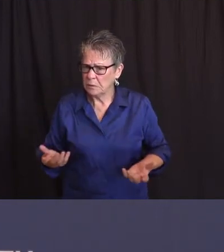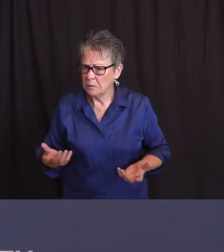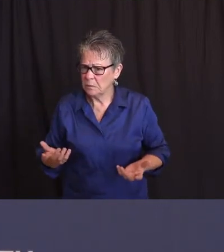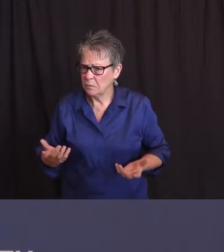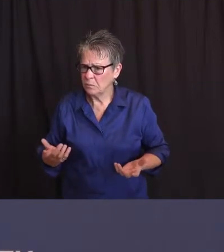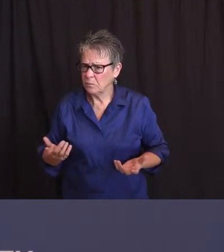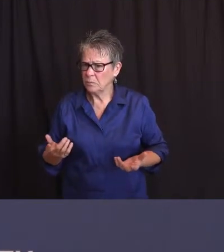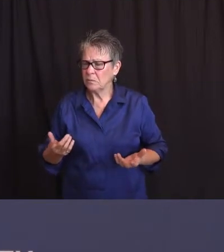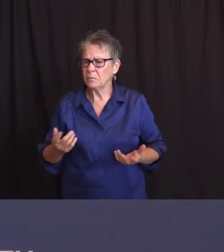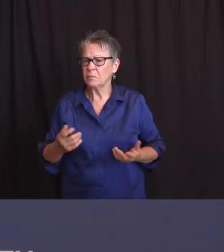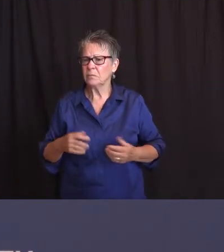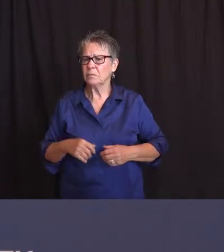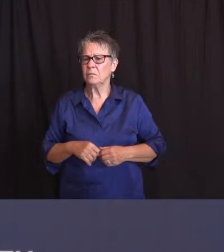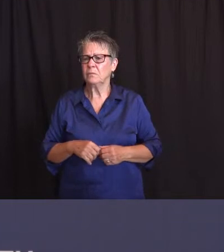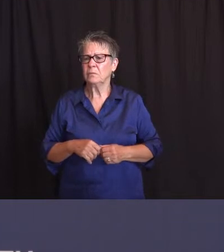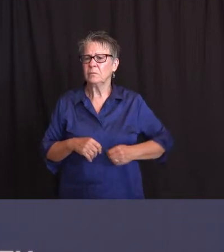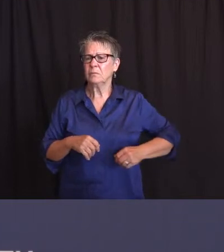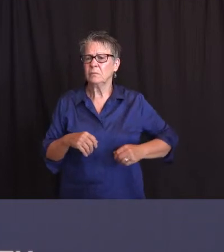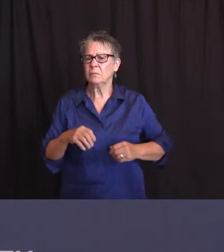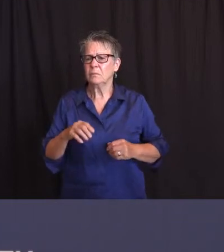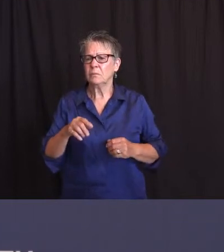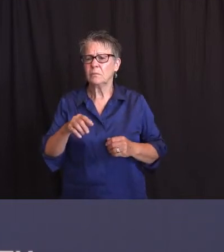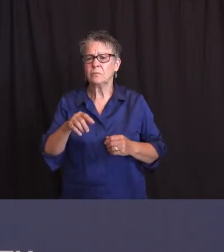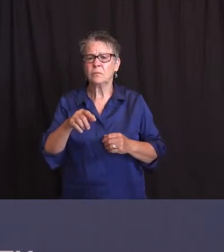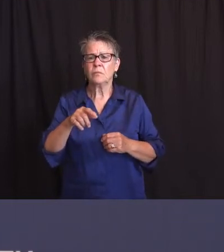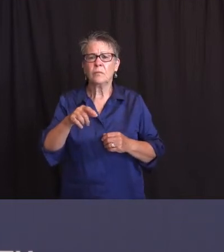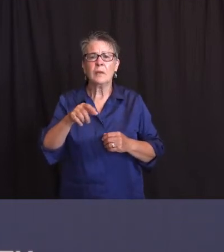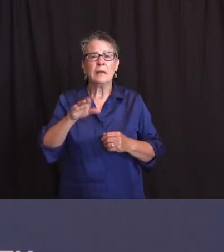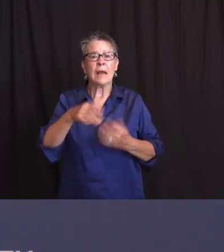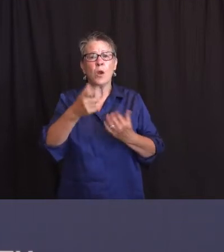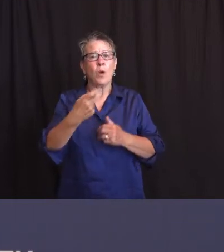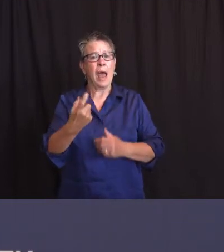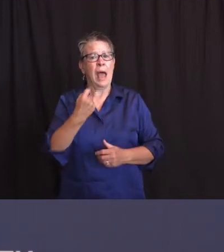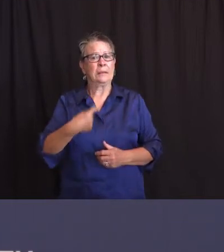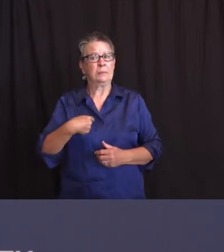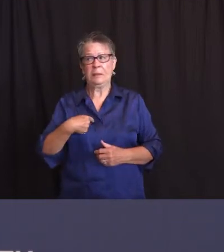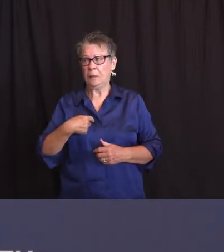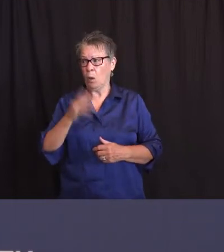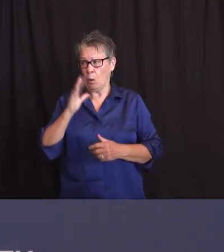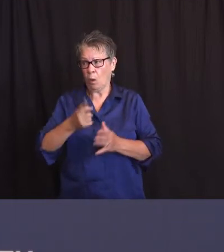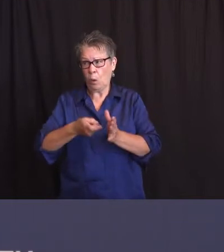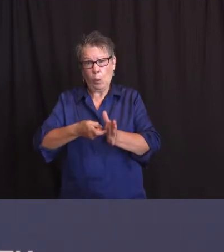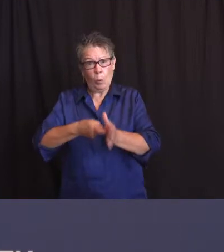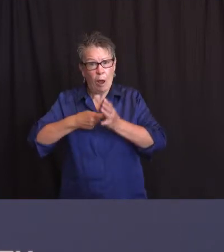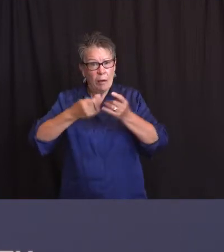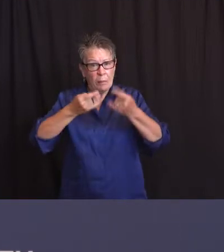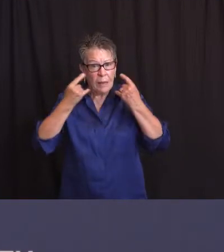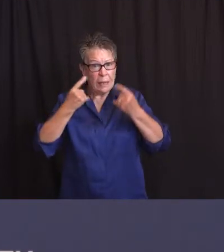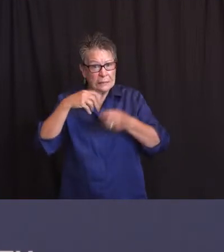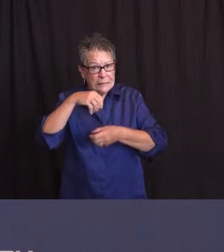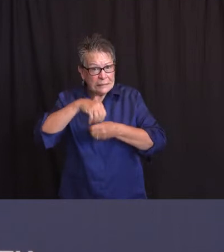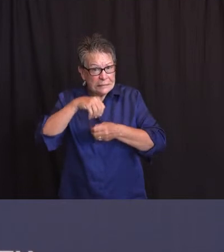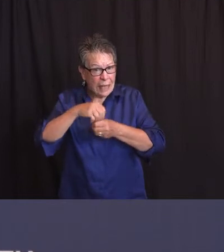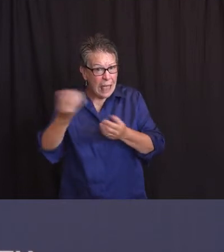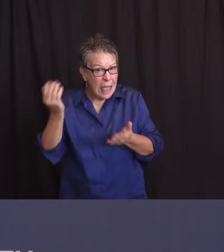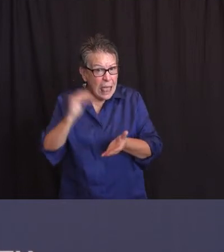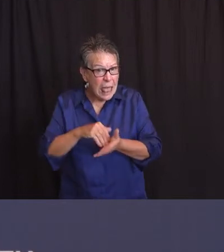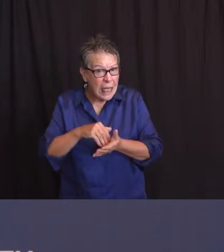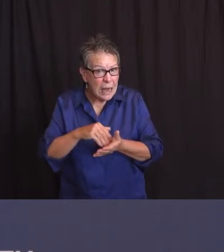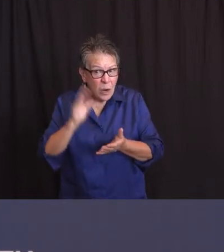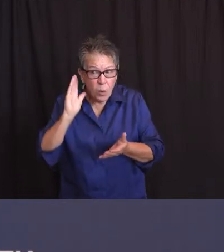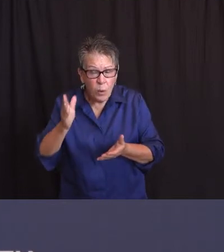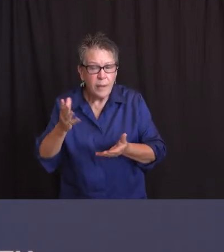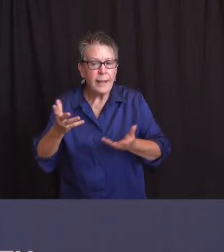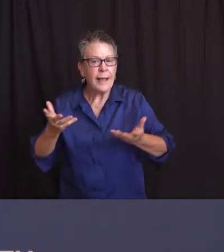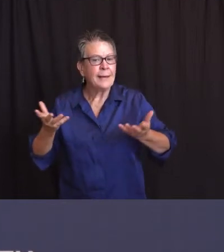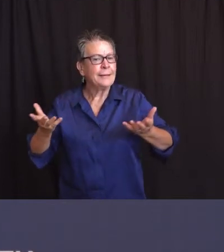And it's the ones that we talk about every day, but the one that we were discussing on our call earlier, and Judy alluded to this, is